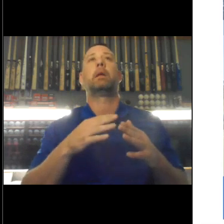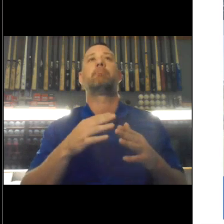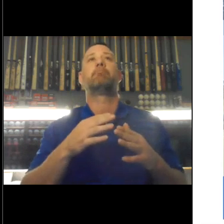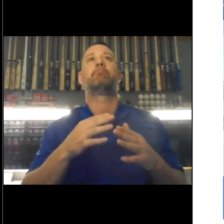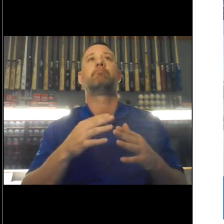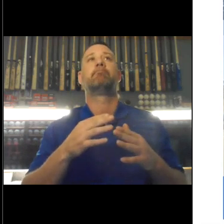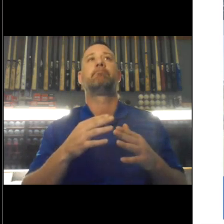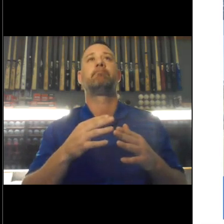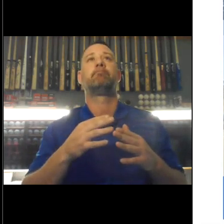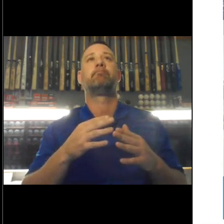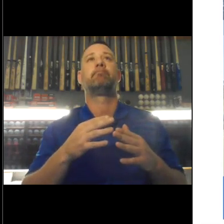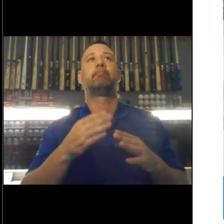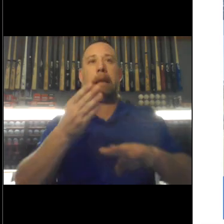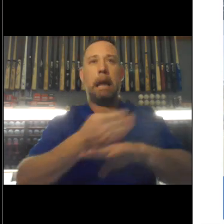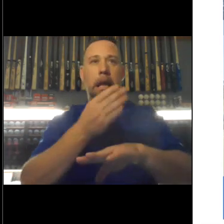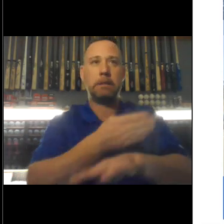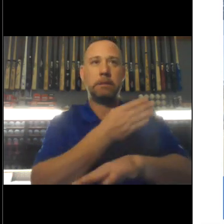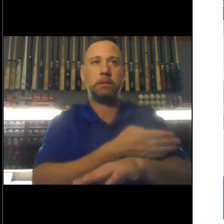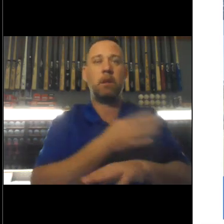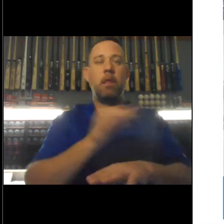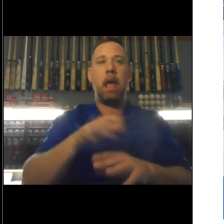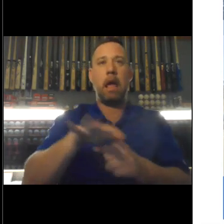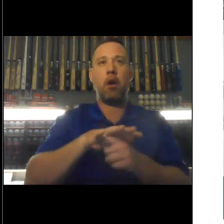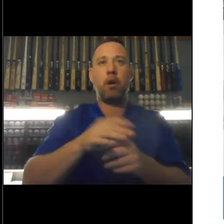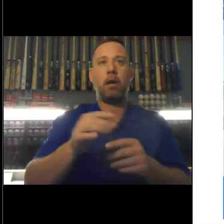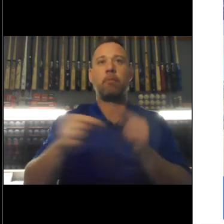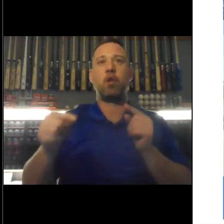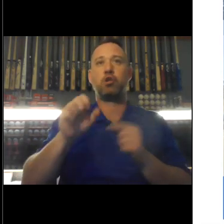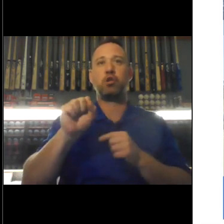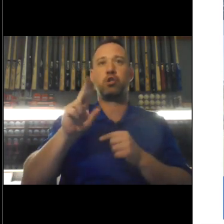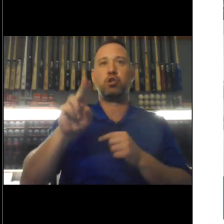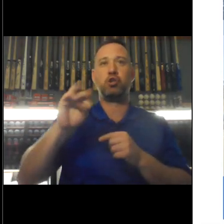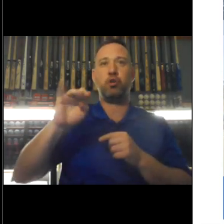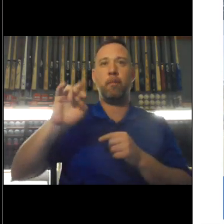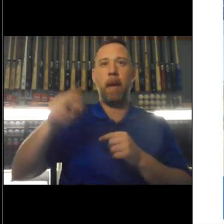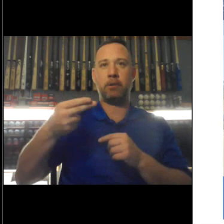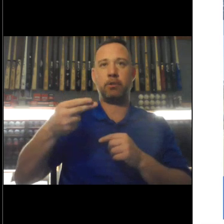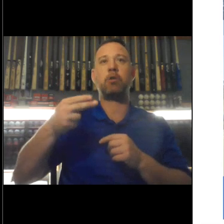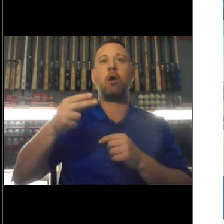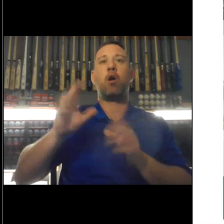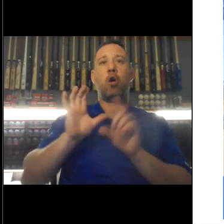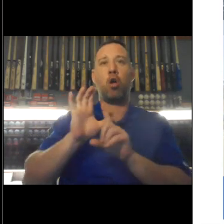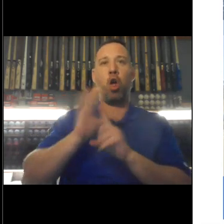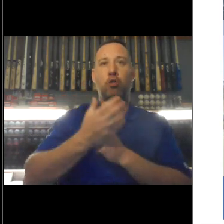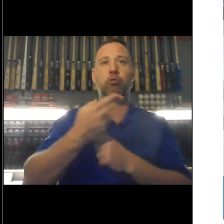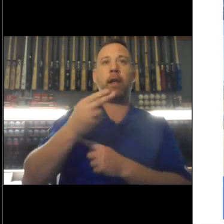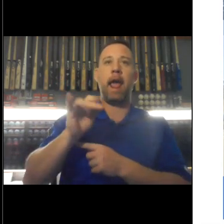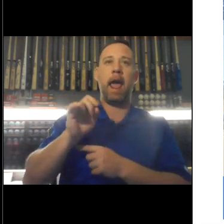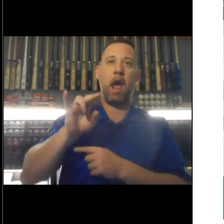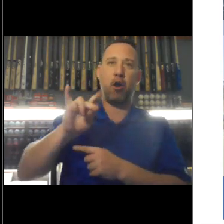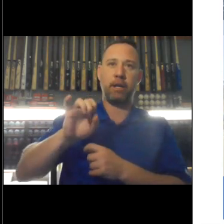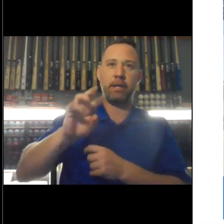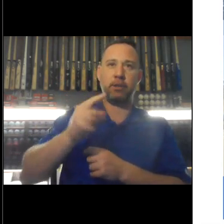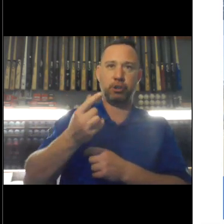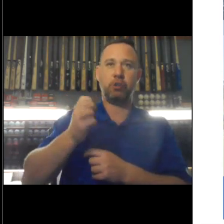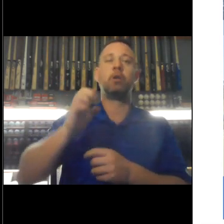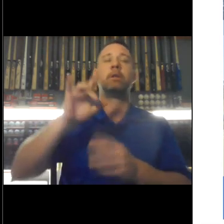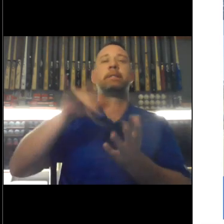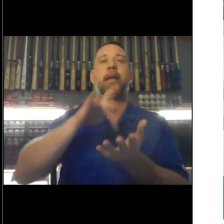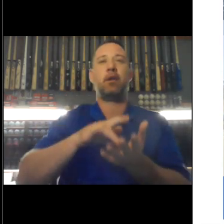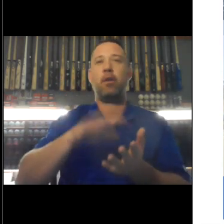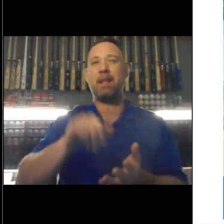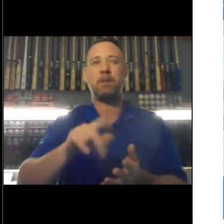directly adjacent to the Chumash Heritage Museum and Cultural Center that is basically an undeveloped lot with